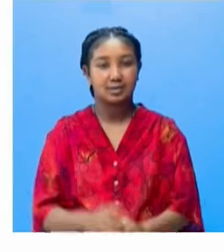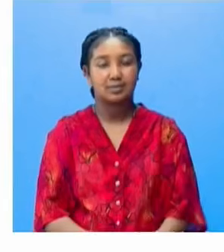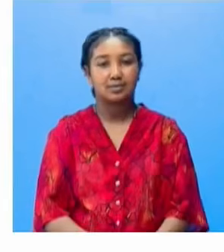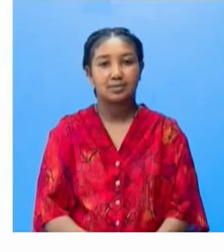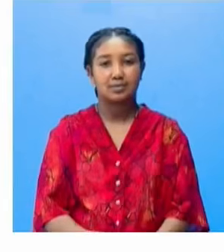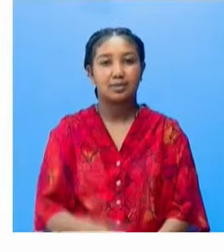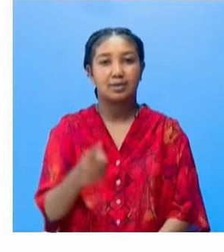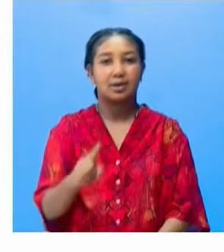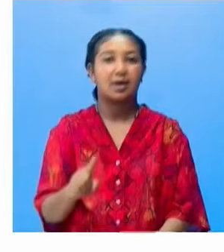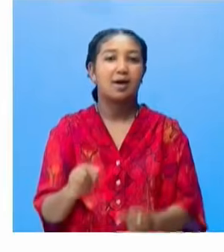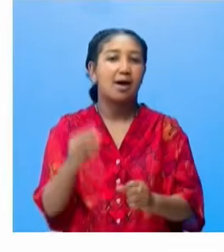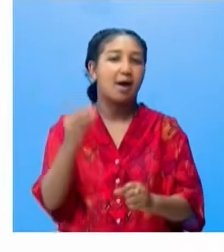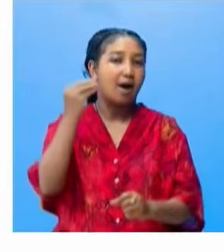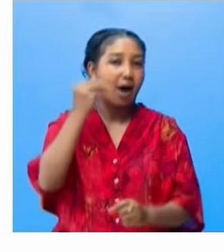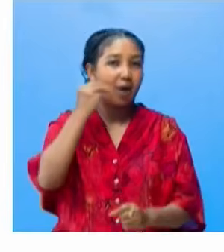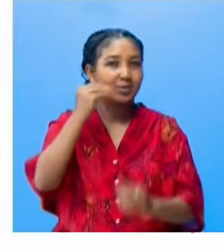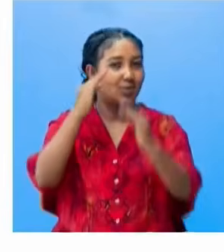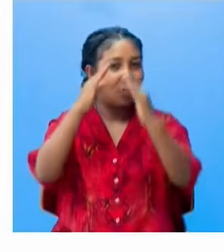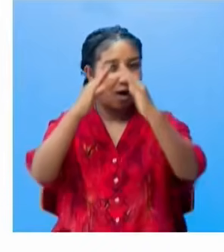the house.